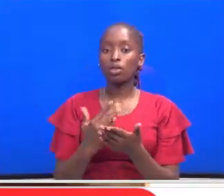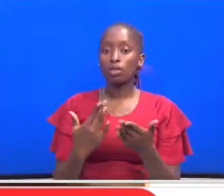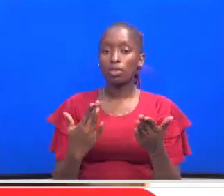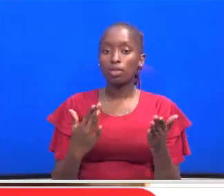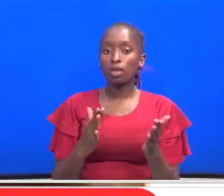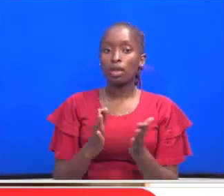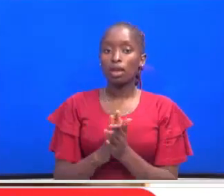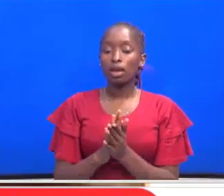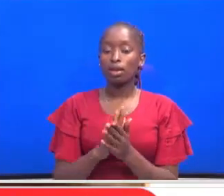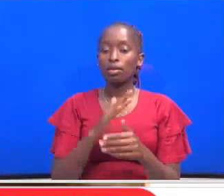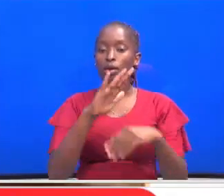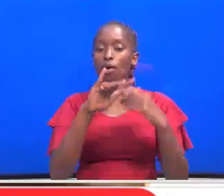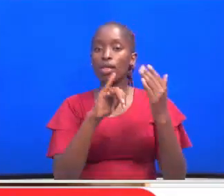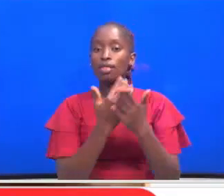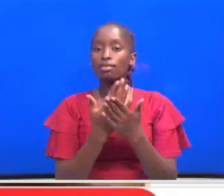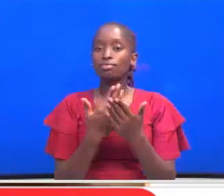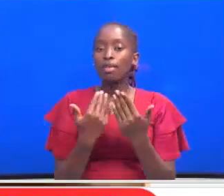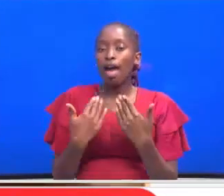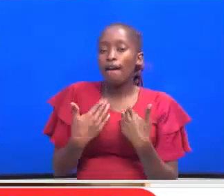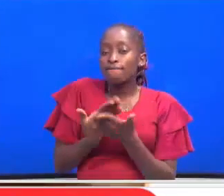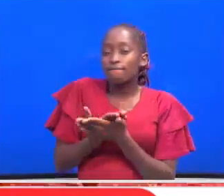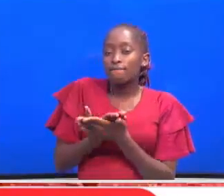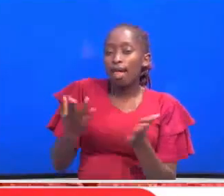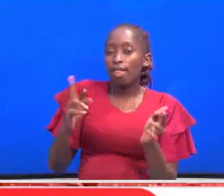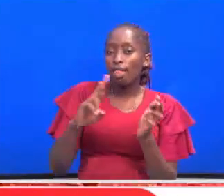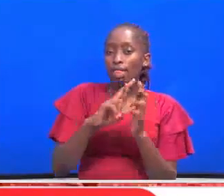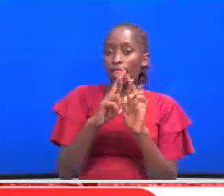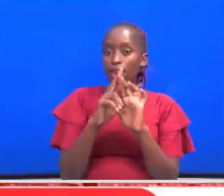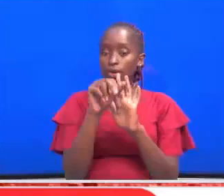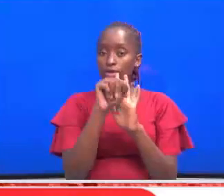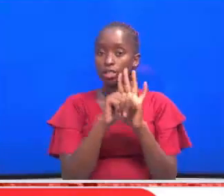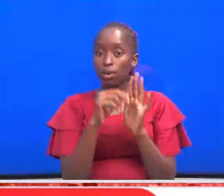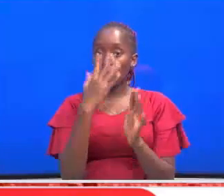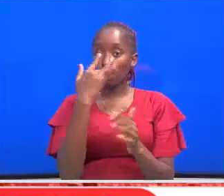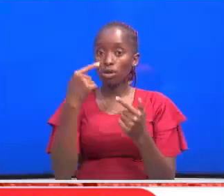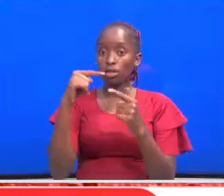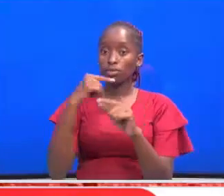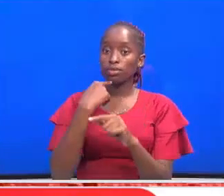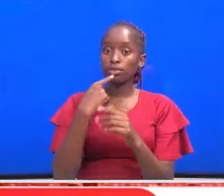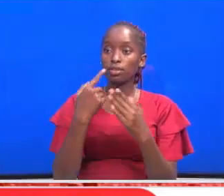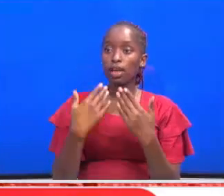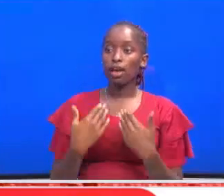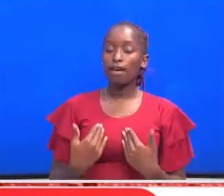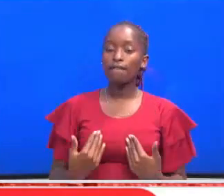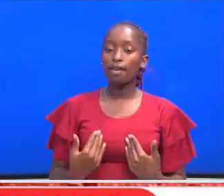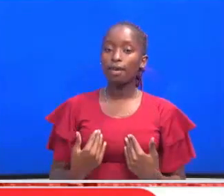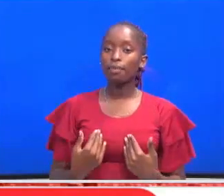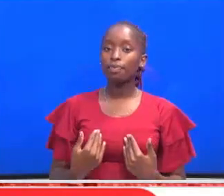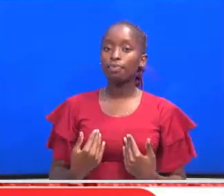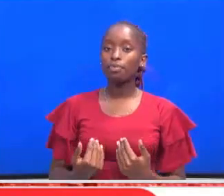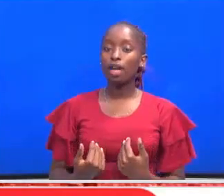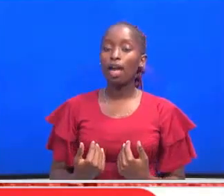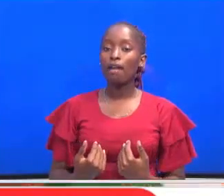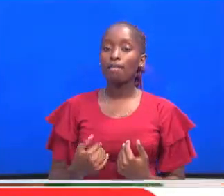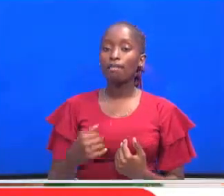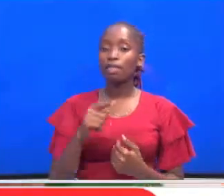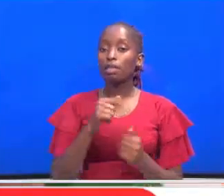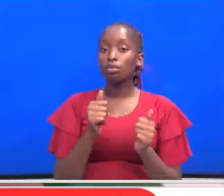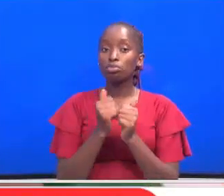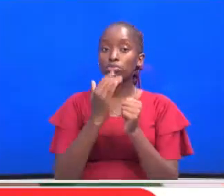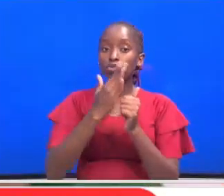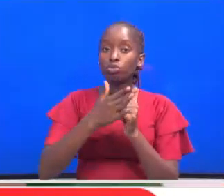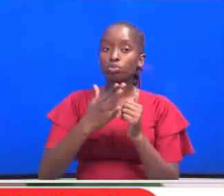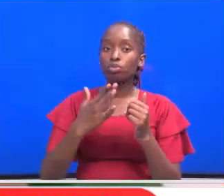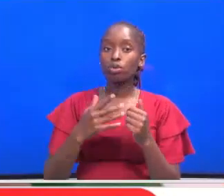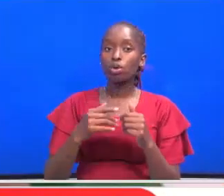Thuge. Is there a relationship? Because you said withdrawal will be done. When we talked about... Is there a consequence? No. What we said about